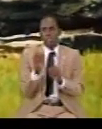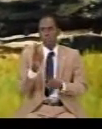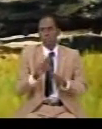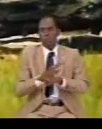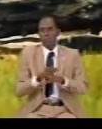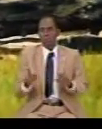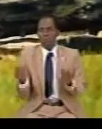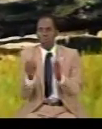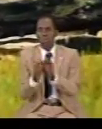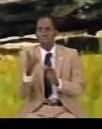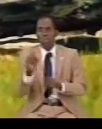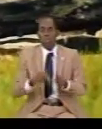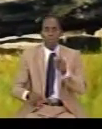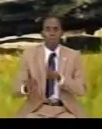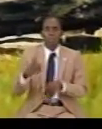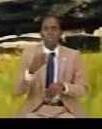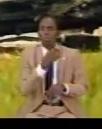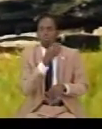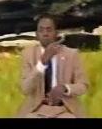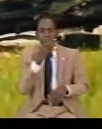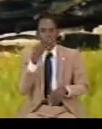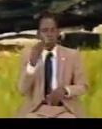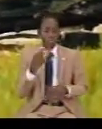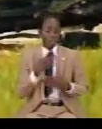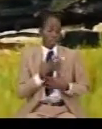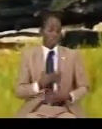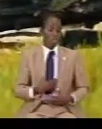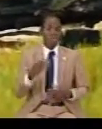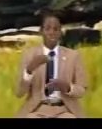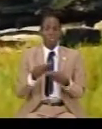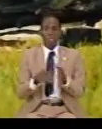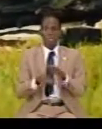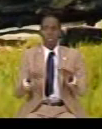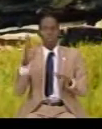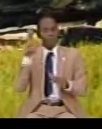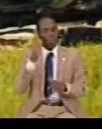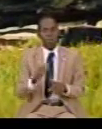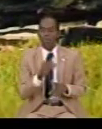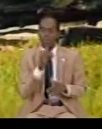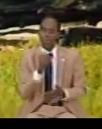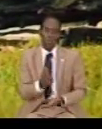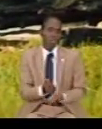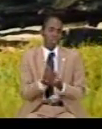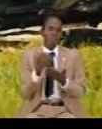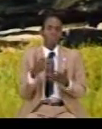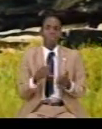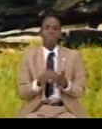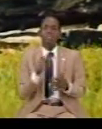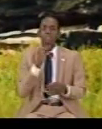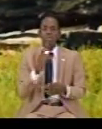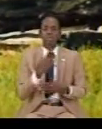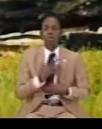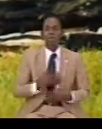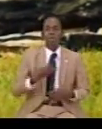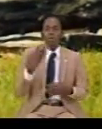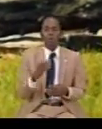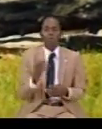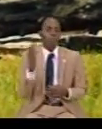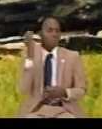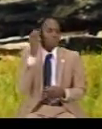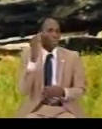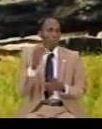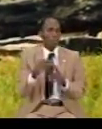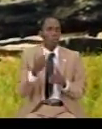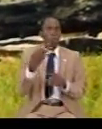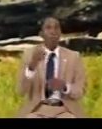the famine in the land will not help, will not help. There's a famine of hearing the word of the Lord in the land. See Paul the